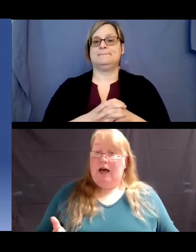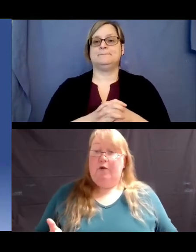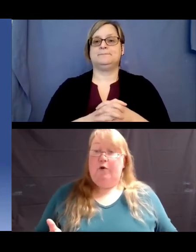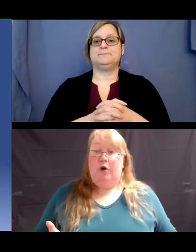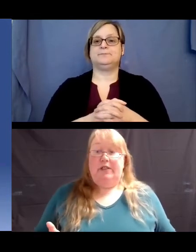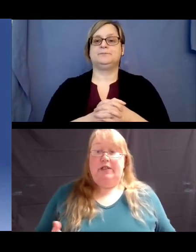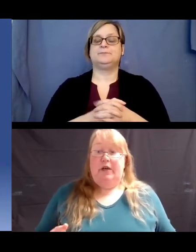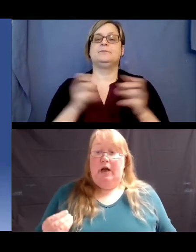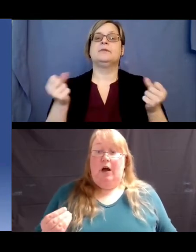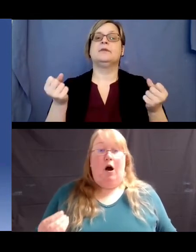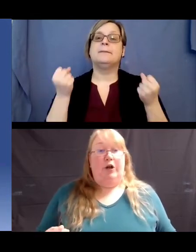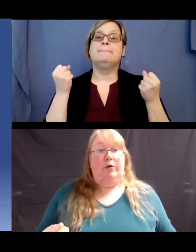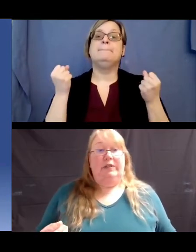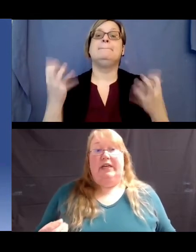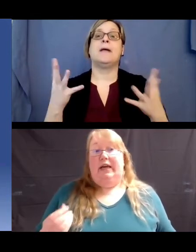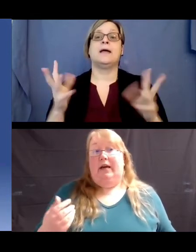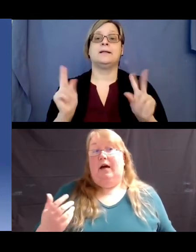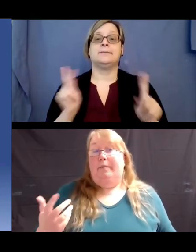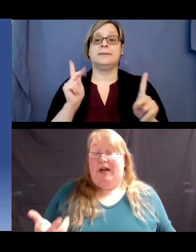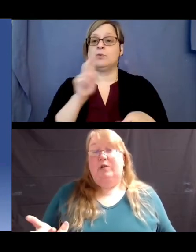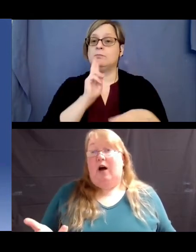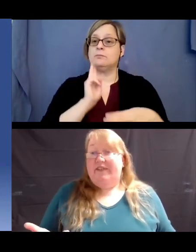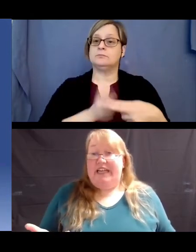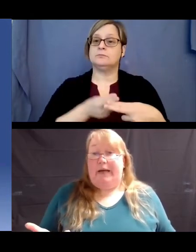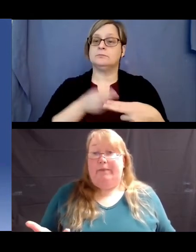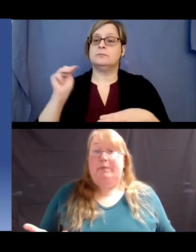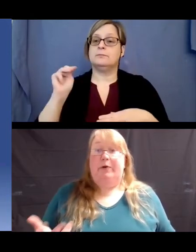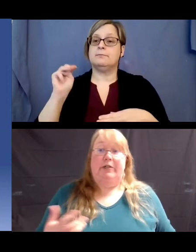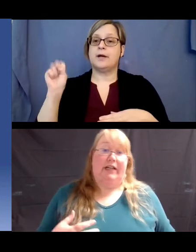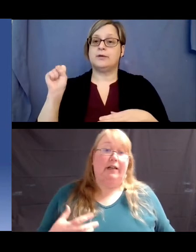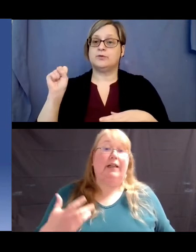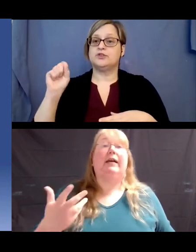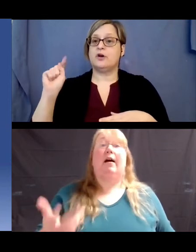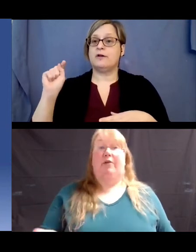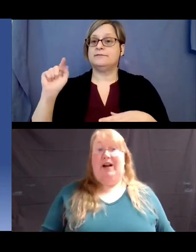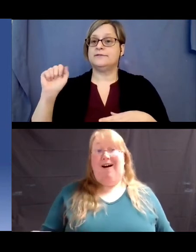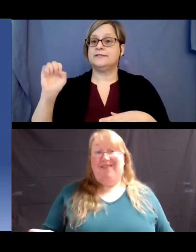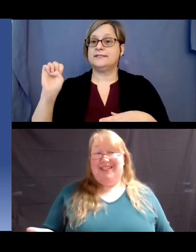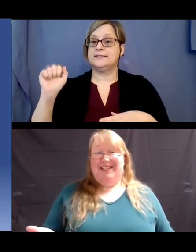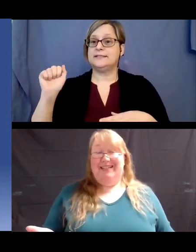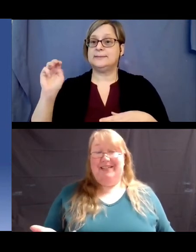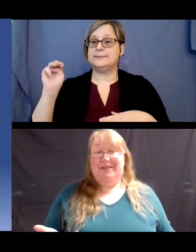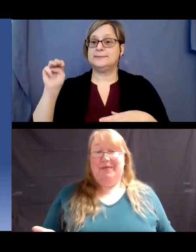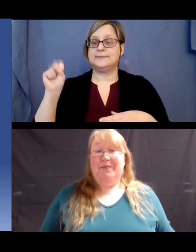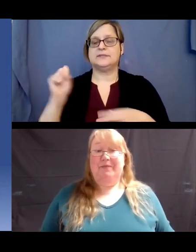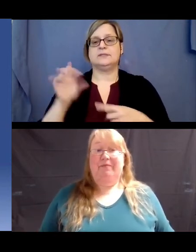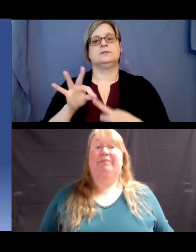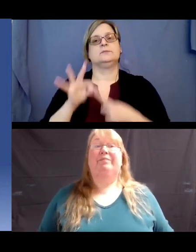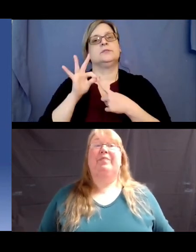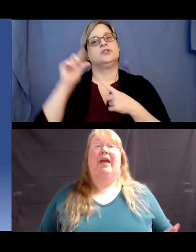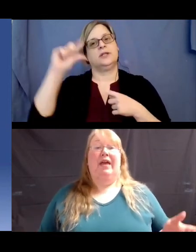A lot of groups are using Microsoft Teams, particularly government offices.